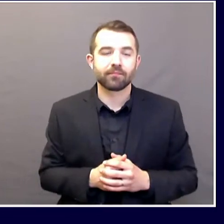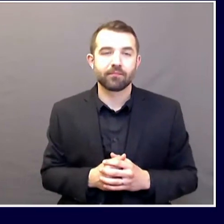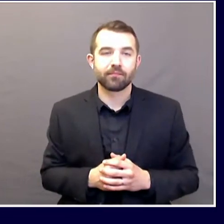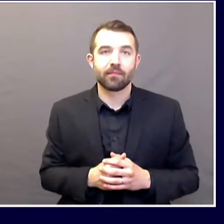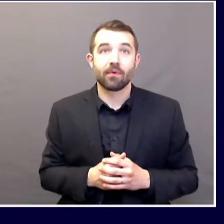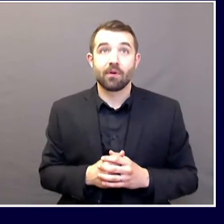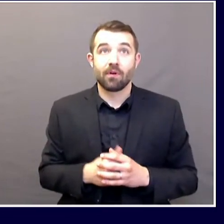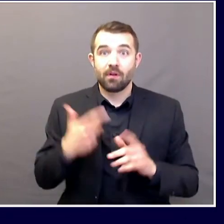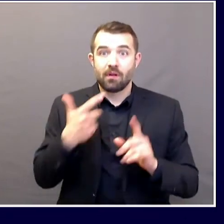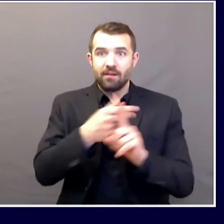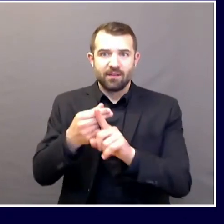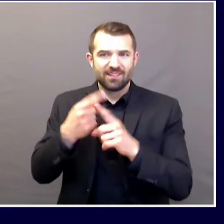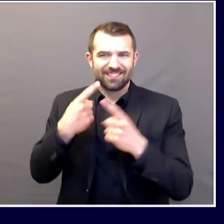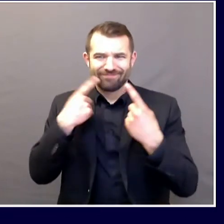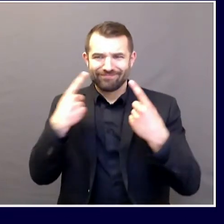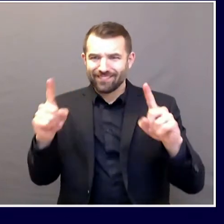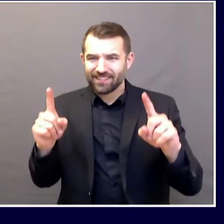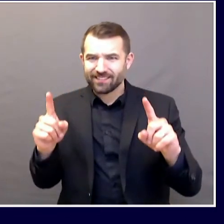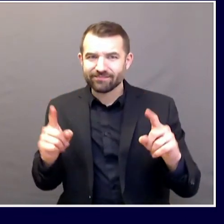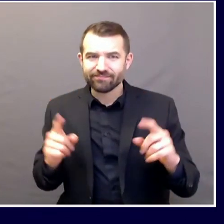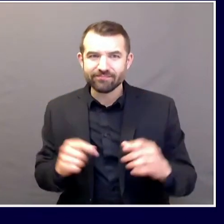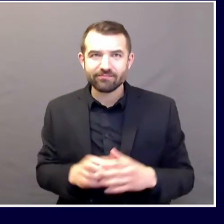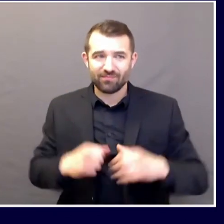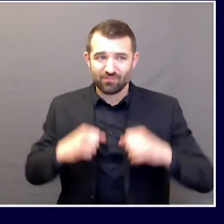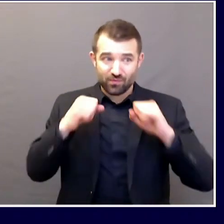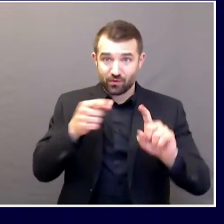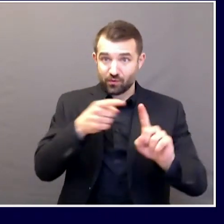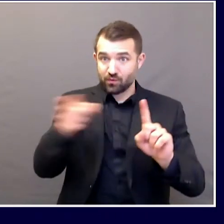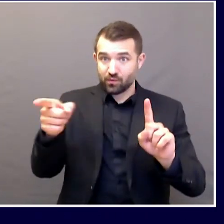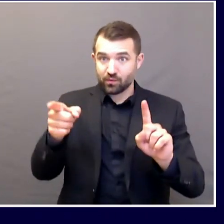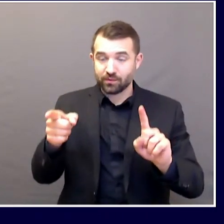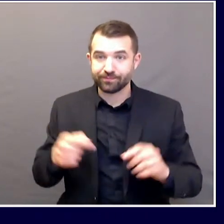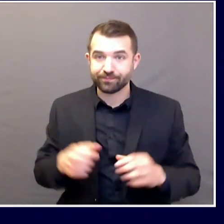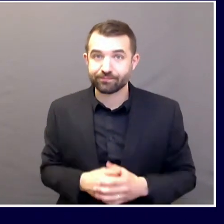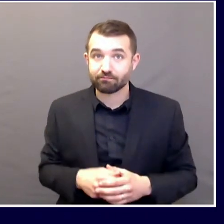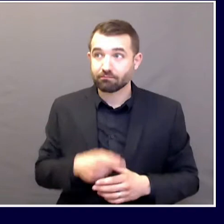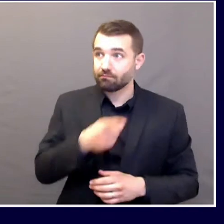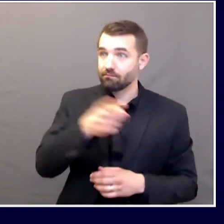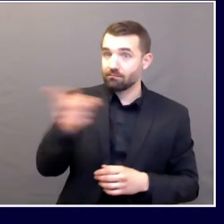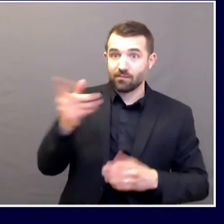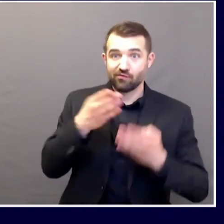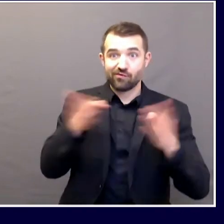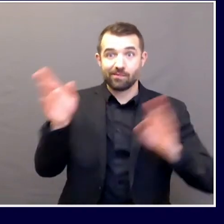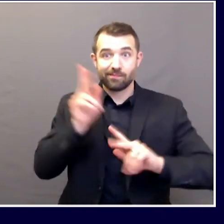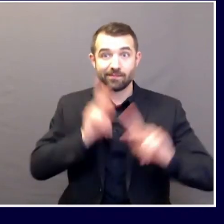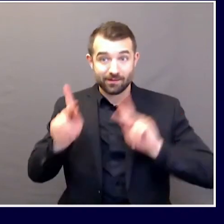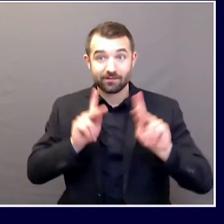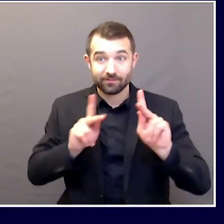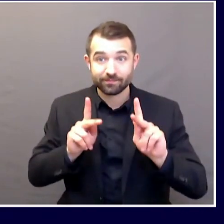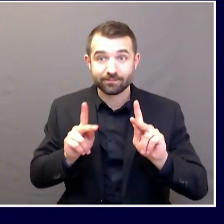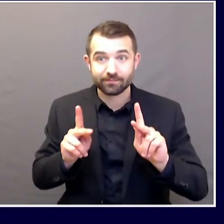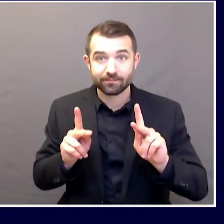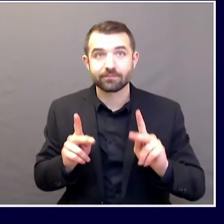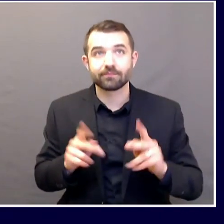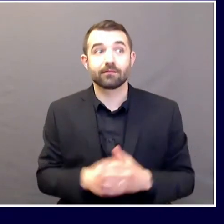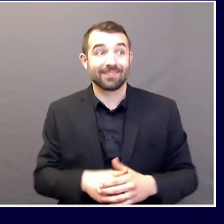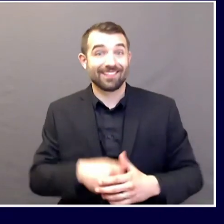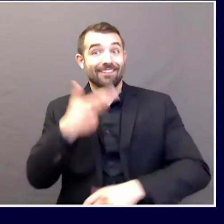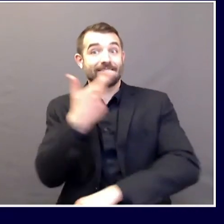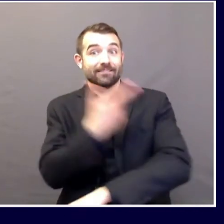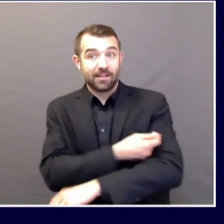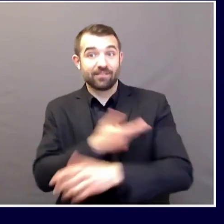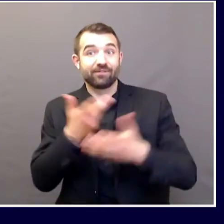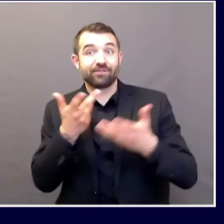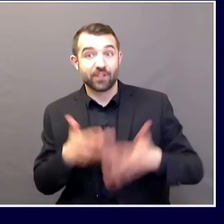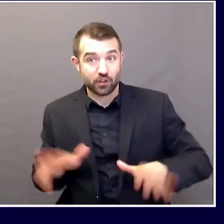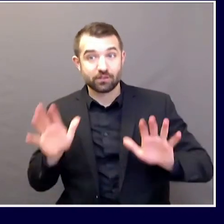protecting you from the virus. The bottom line is that getting vaccinated will help keep you, your